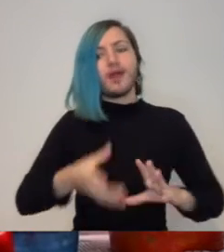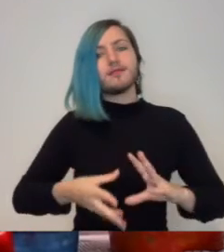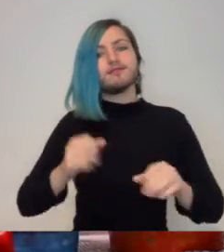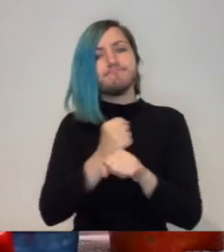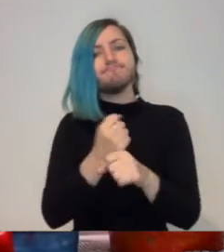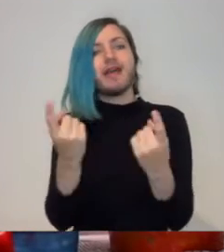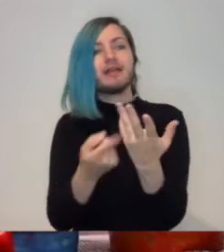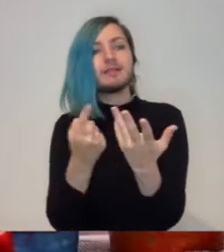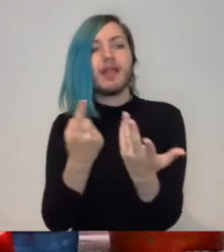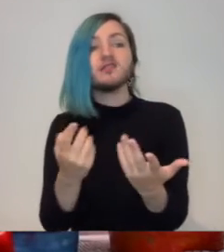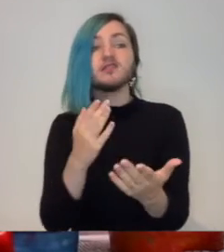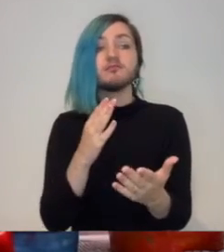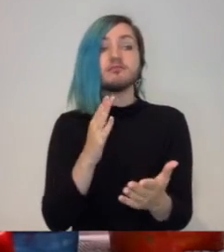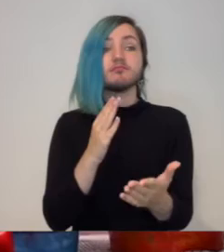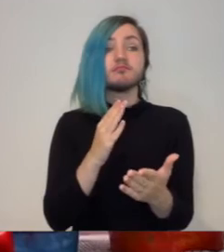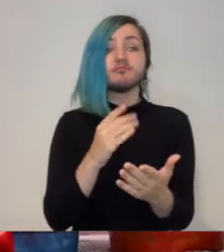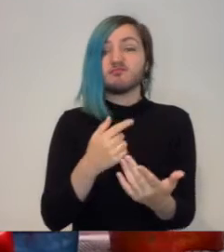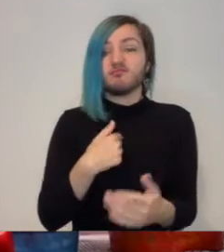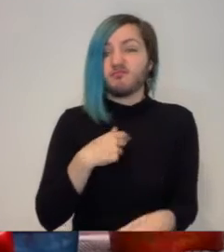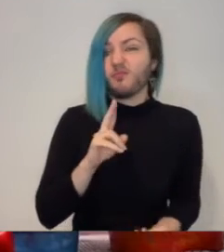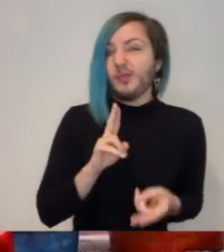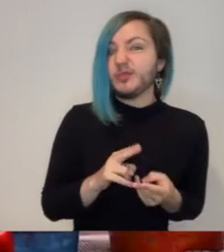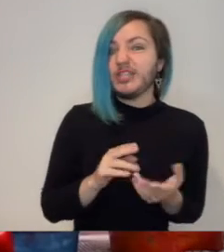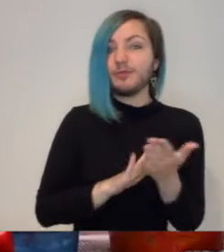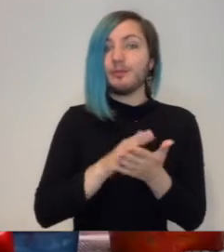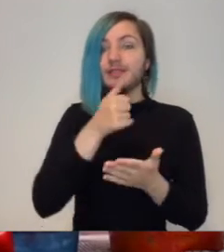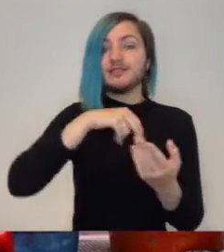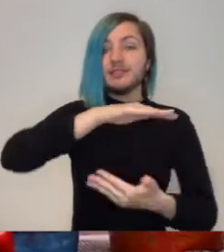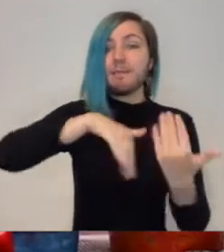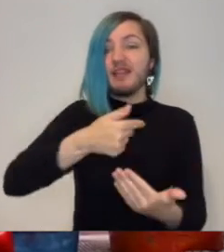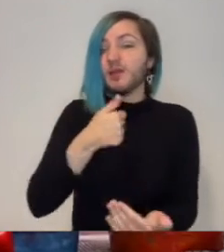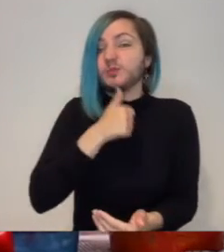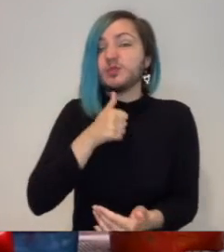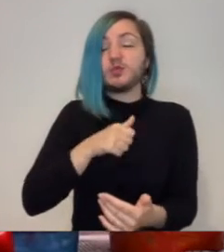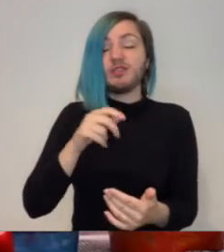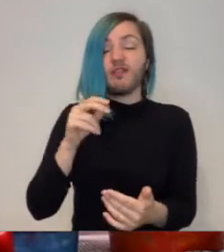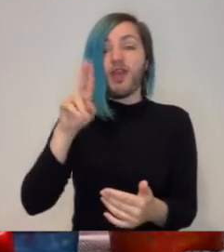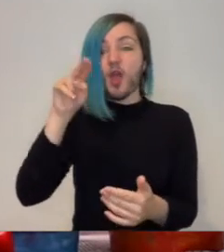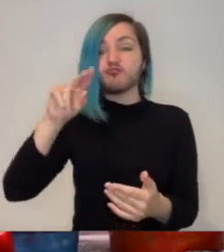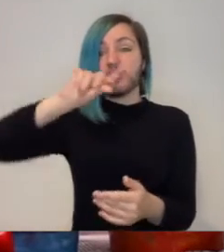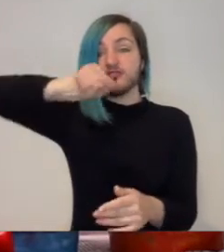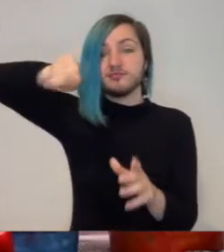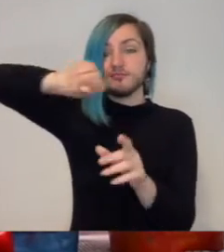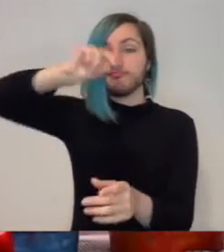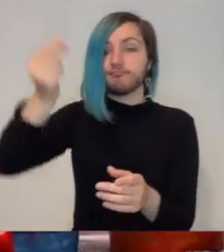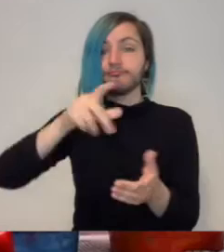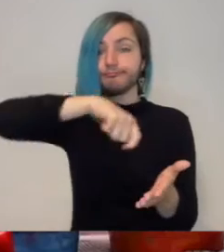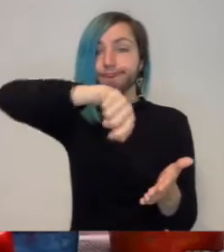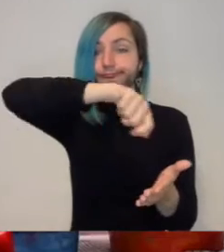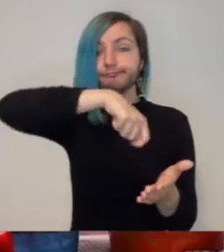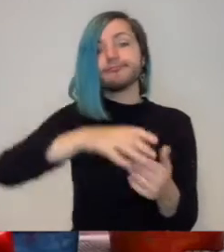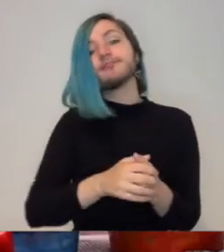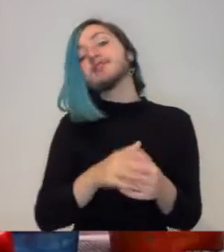Quite cheap, so I'm just going to be using a paintbrush to mix my stuff. And because we're going to be doing styrofoam printing, it's